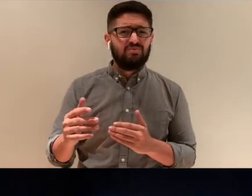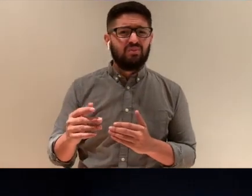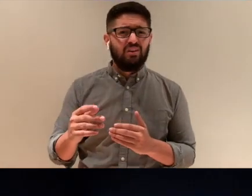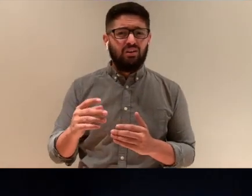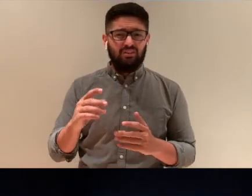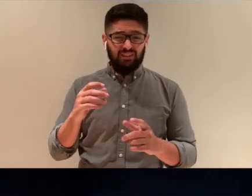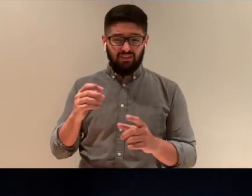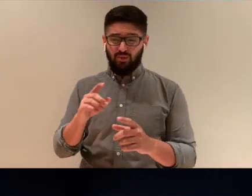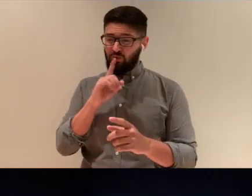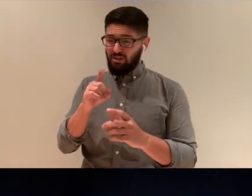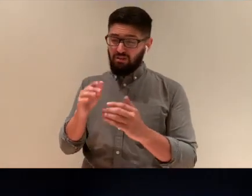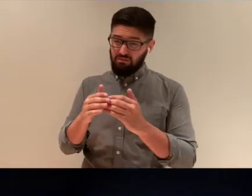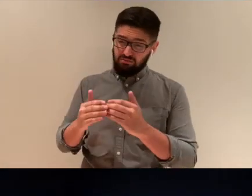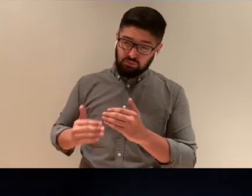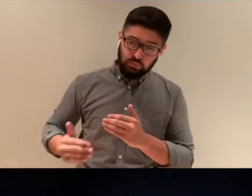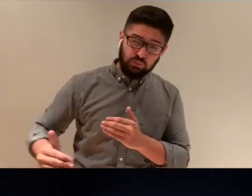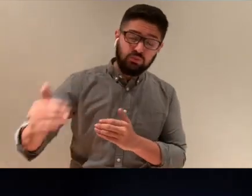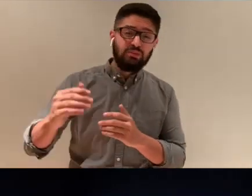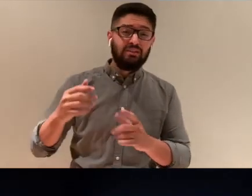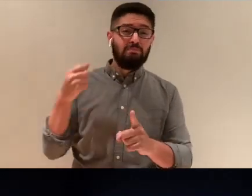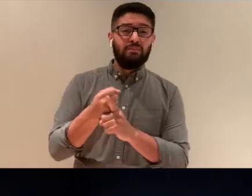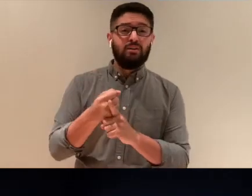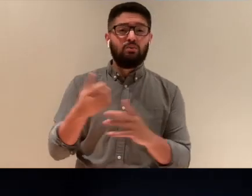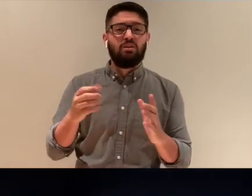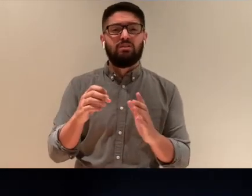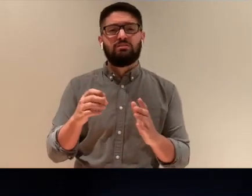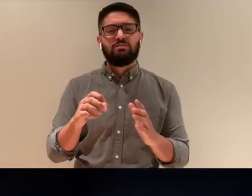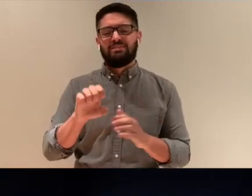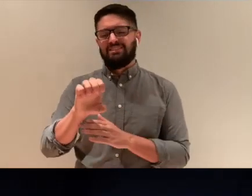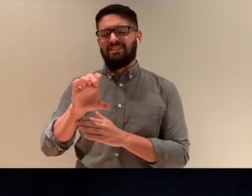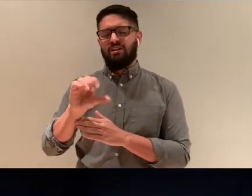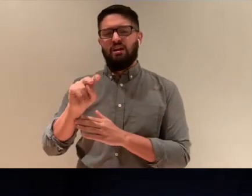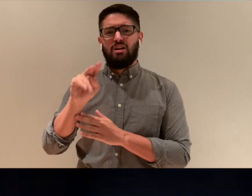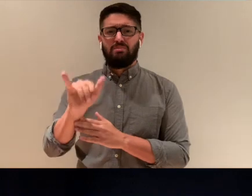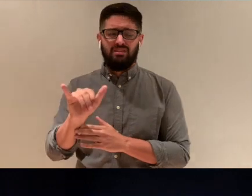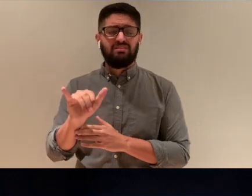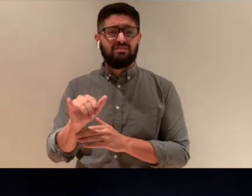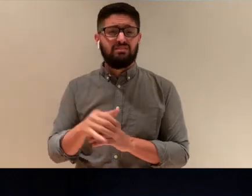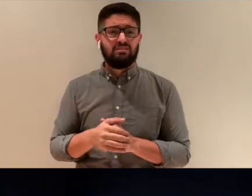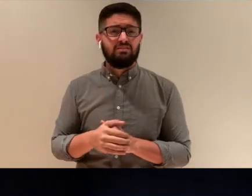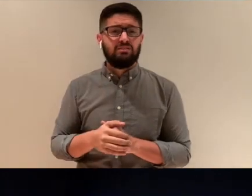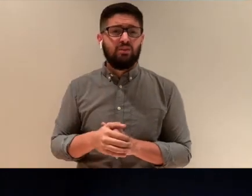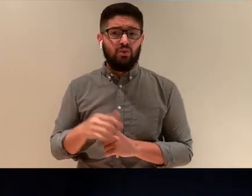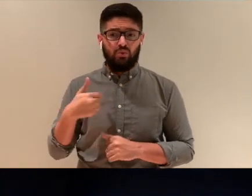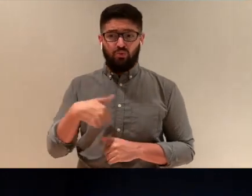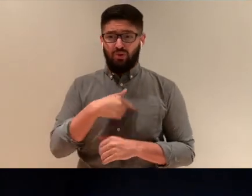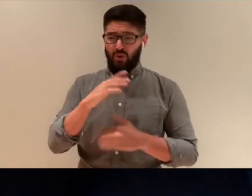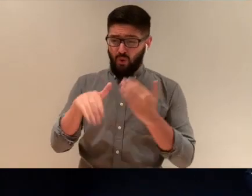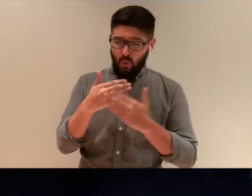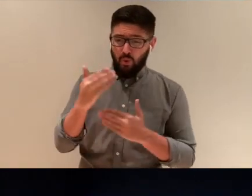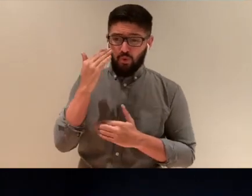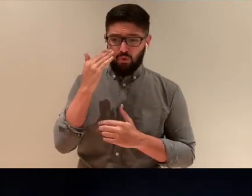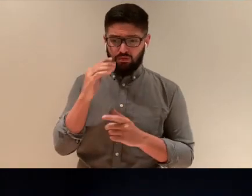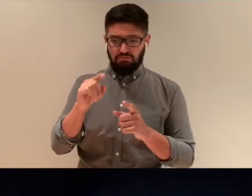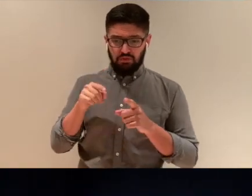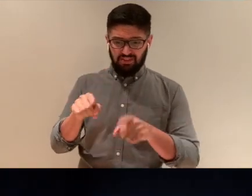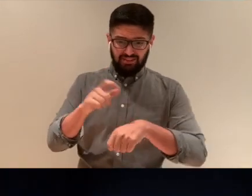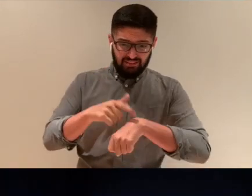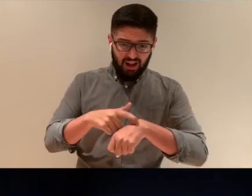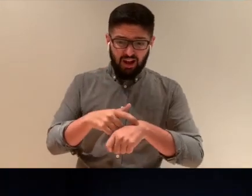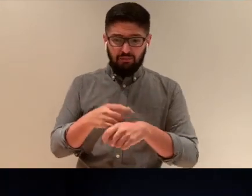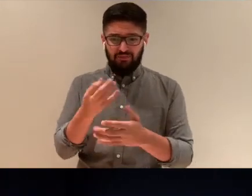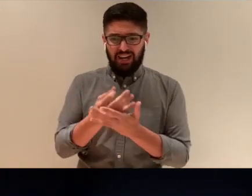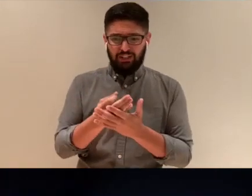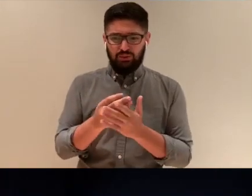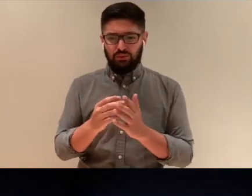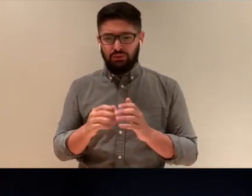the long-term effects of this is actually going to be in the economy. You know, these couple of weeks could be brutal for us, and we all know that during these times